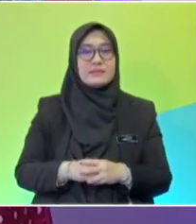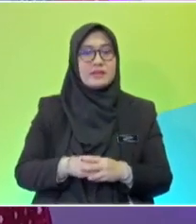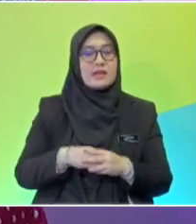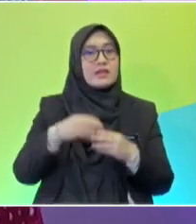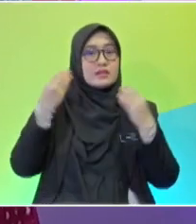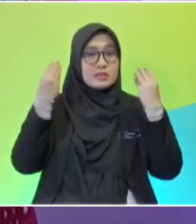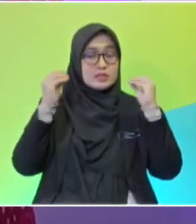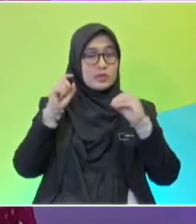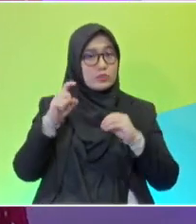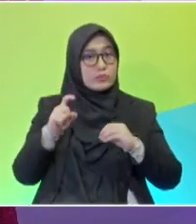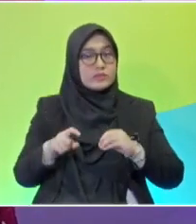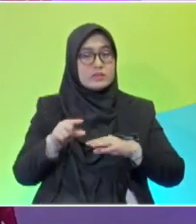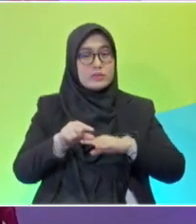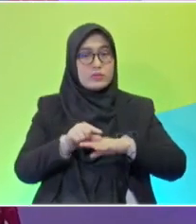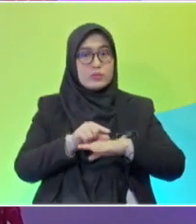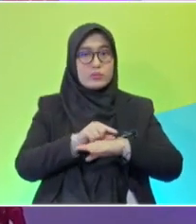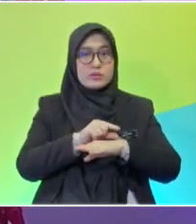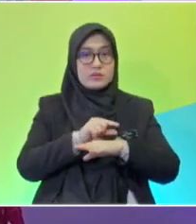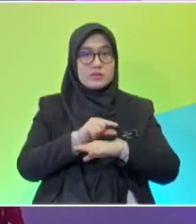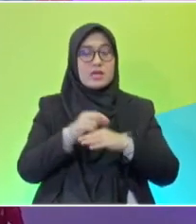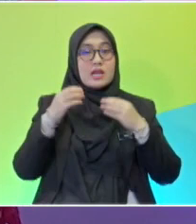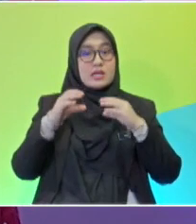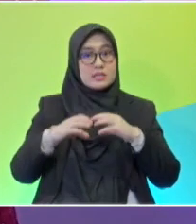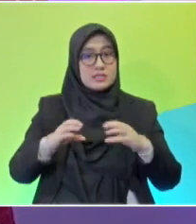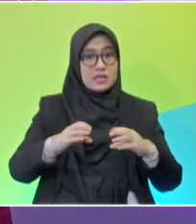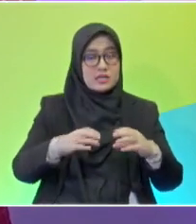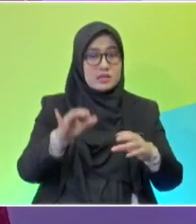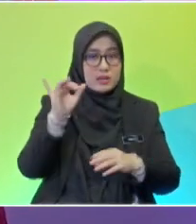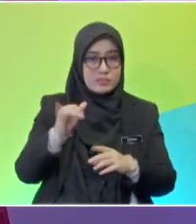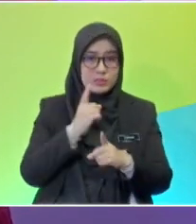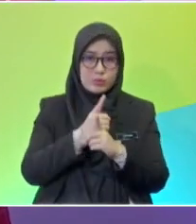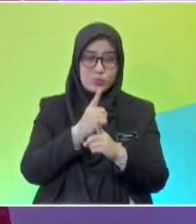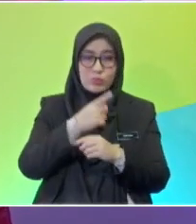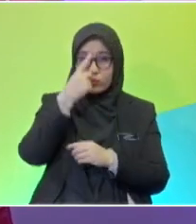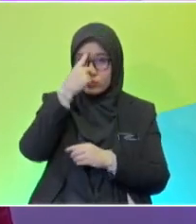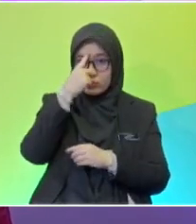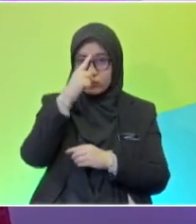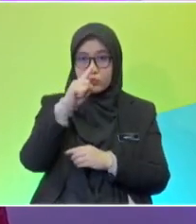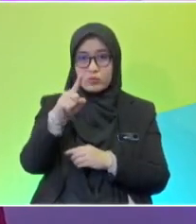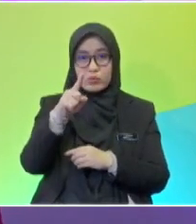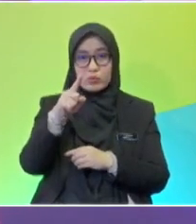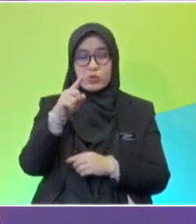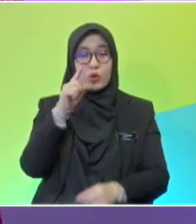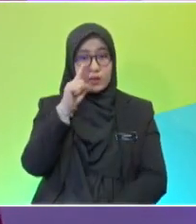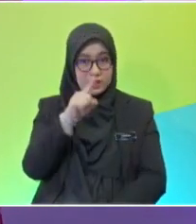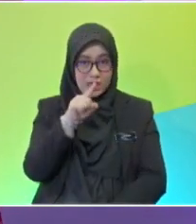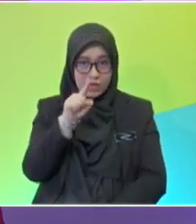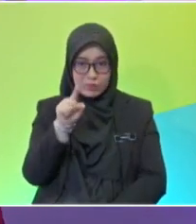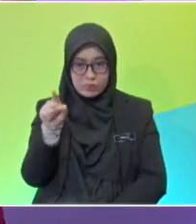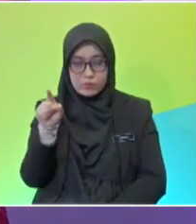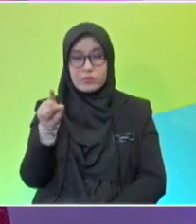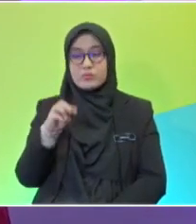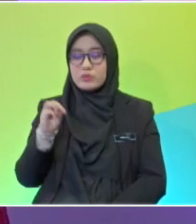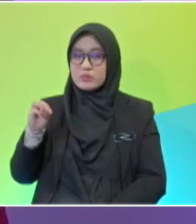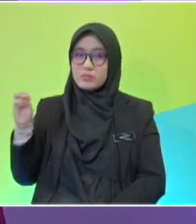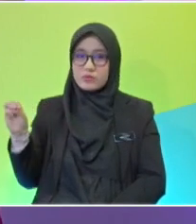judgment. Sometimes the body language also plays a part. All right? Because if you want to award that higher TP, 5 or